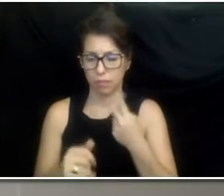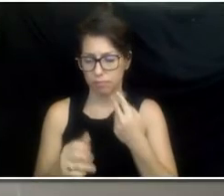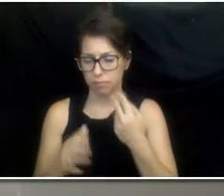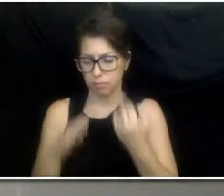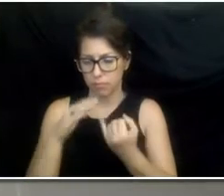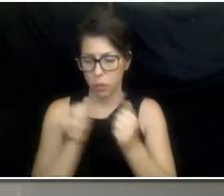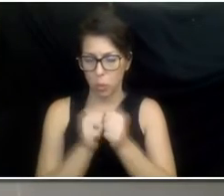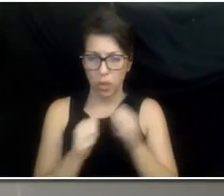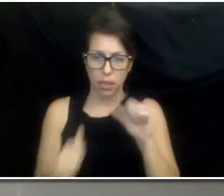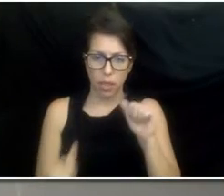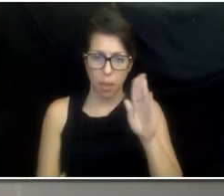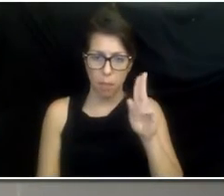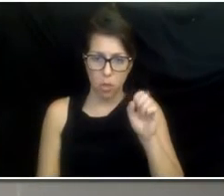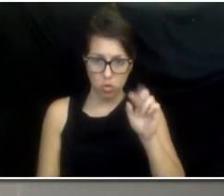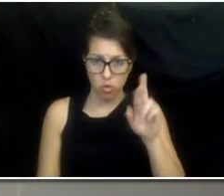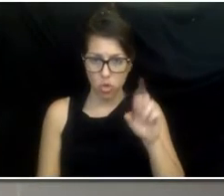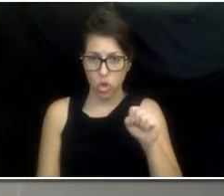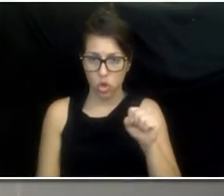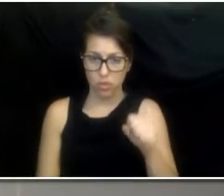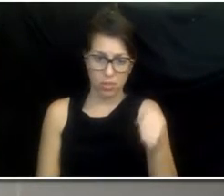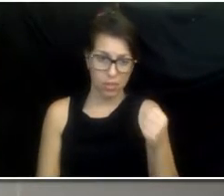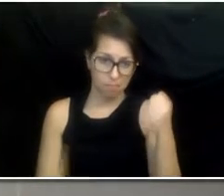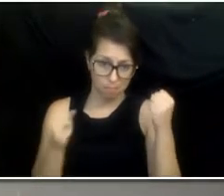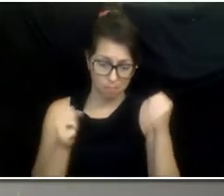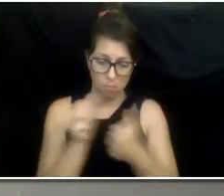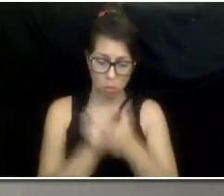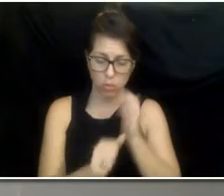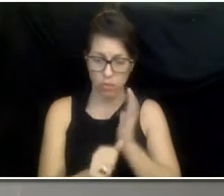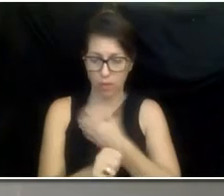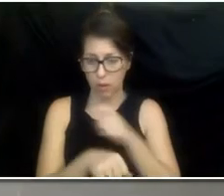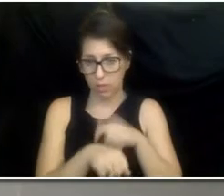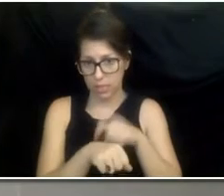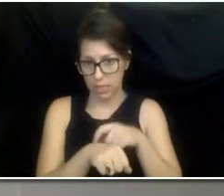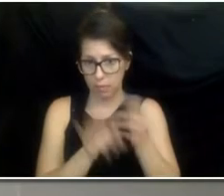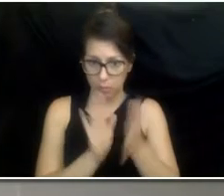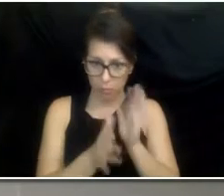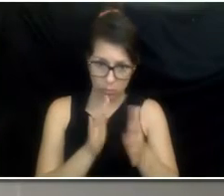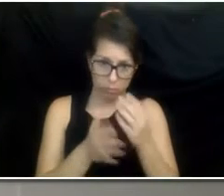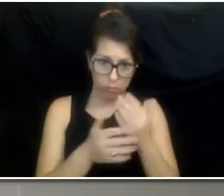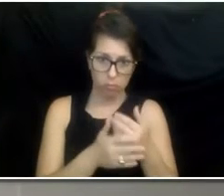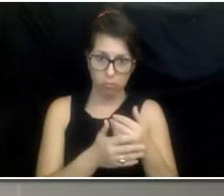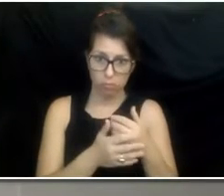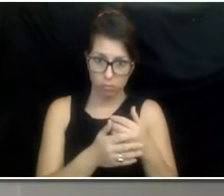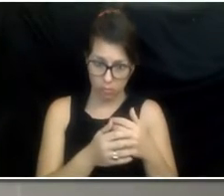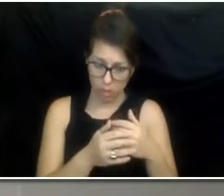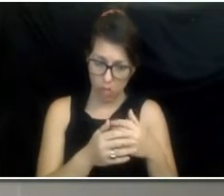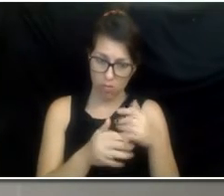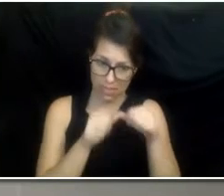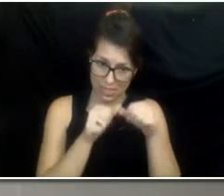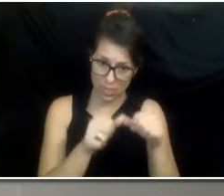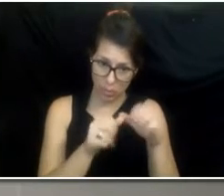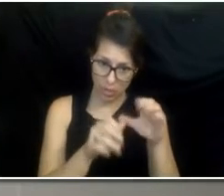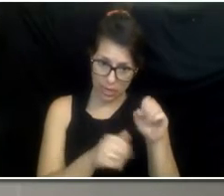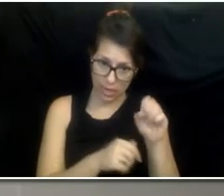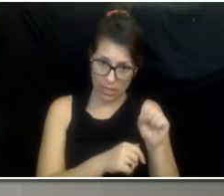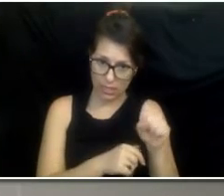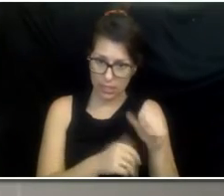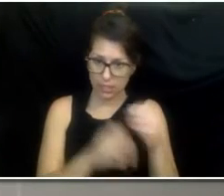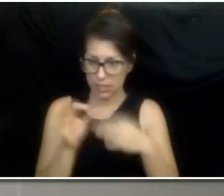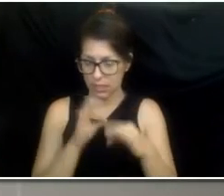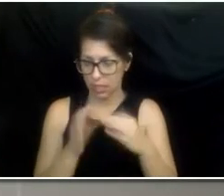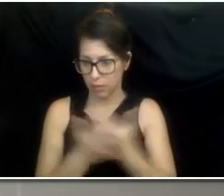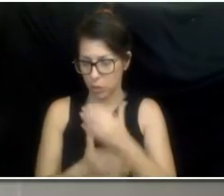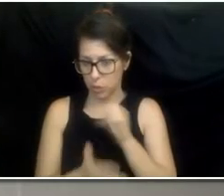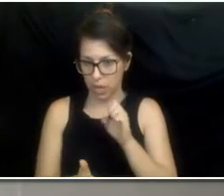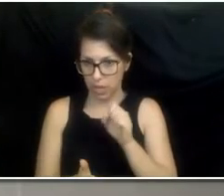who lives in a building uh in which her husband works she has been able to text her volunteer attorneys when her husband goes upstairs to work